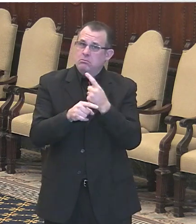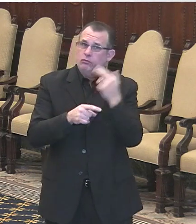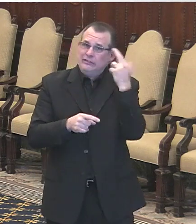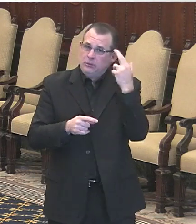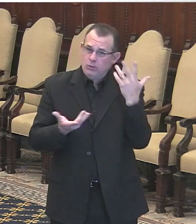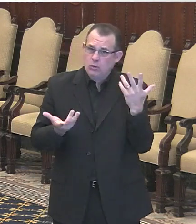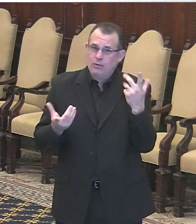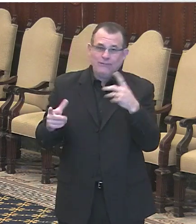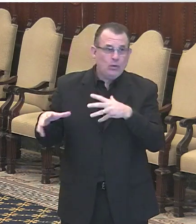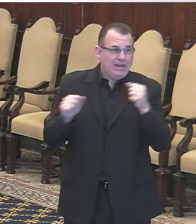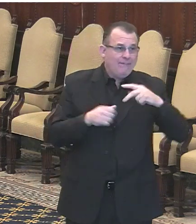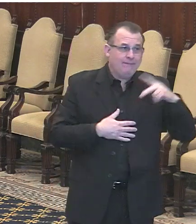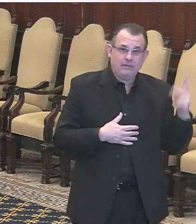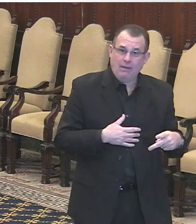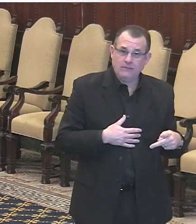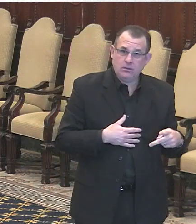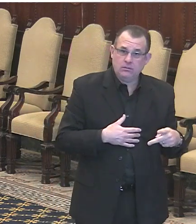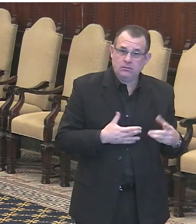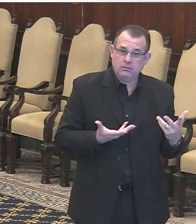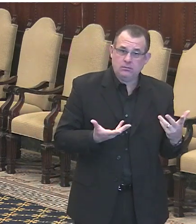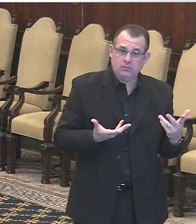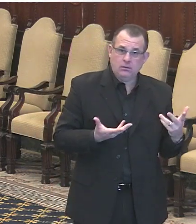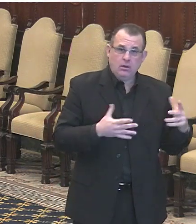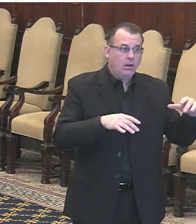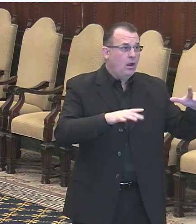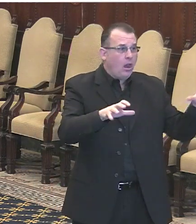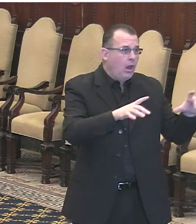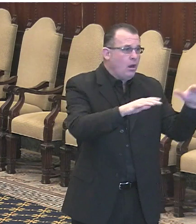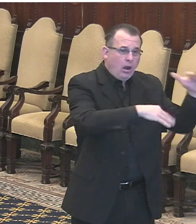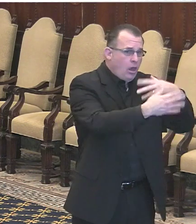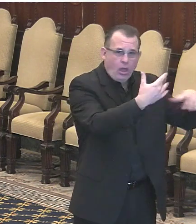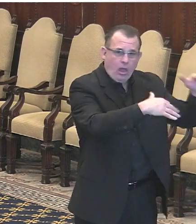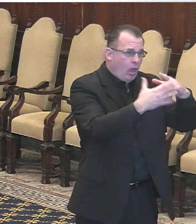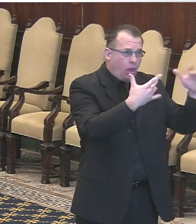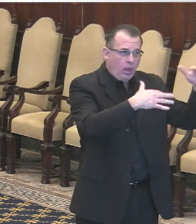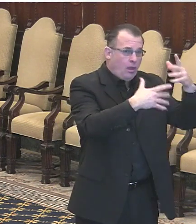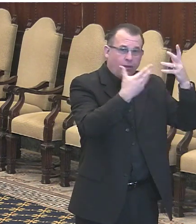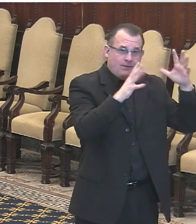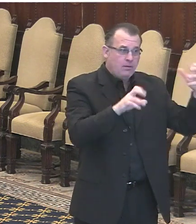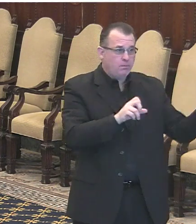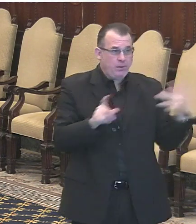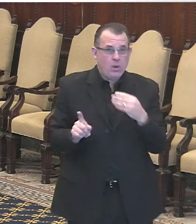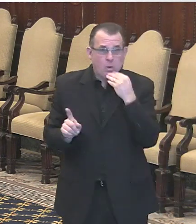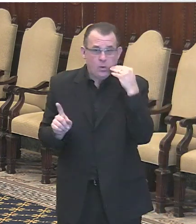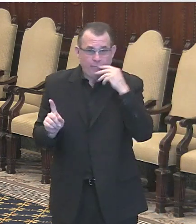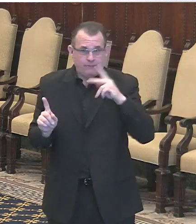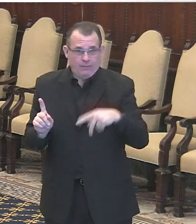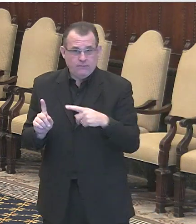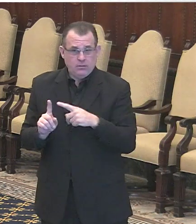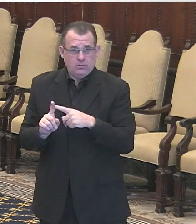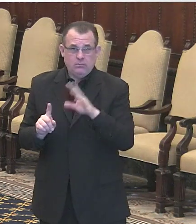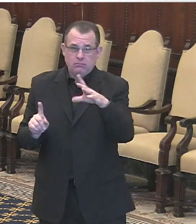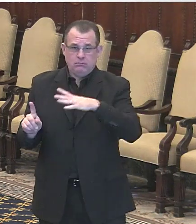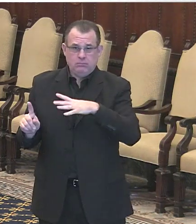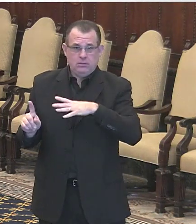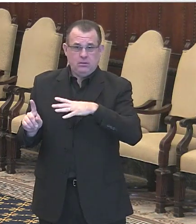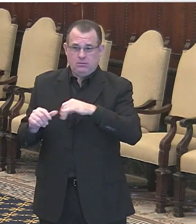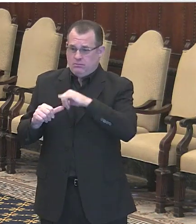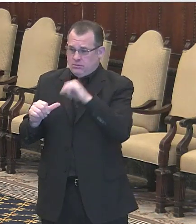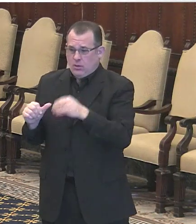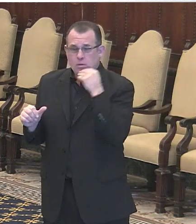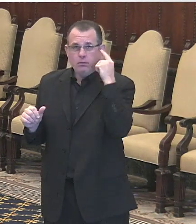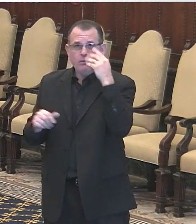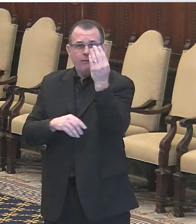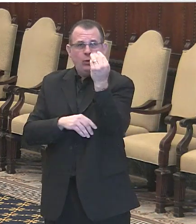Philadelphia and you're going to partake in all these activities, when you come back into our city, you need to sit down somewhere for 14 days or 7